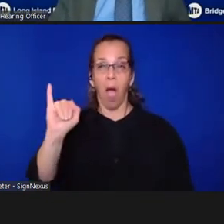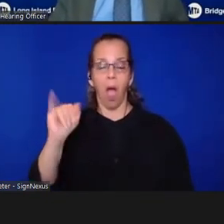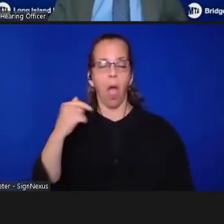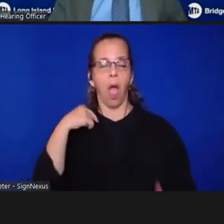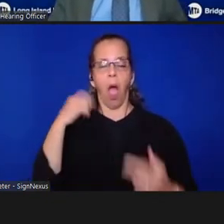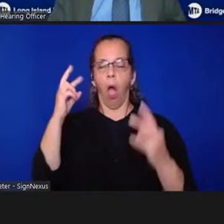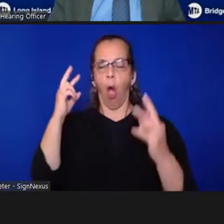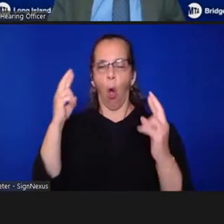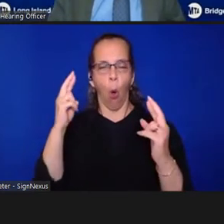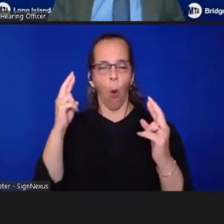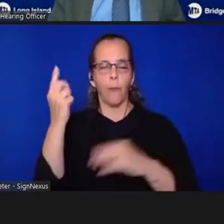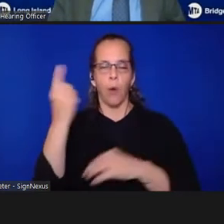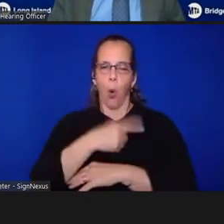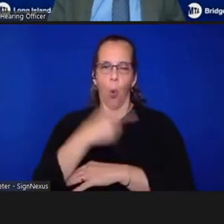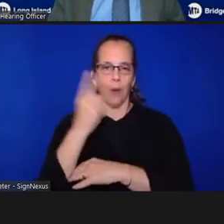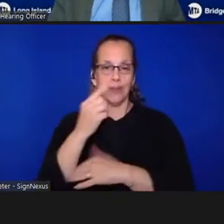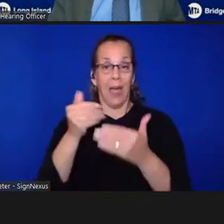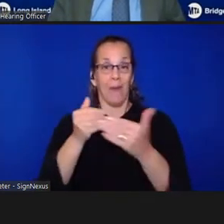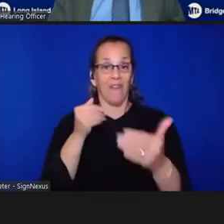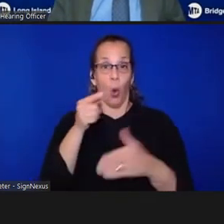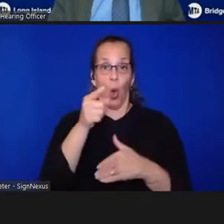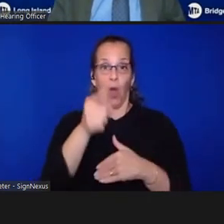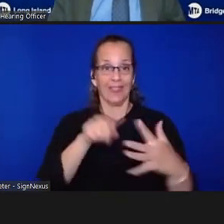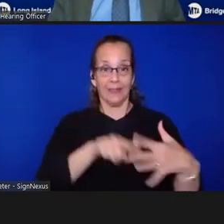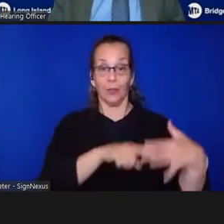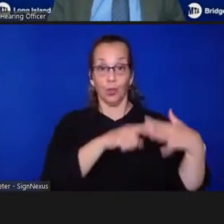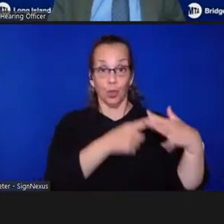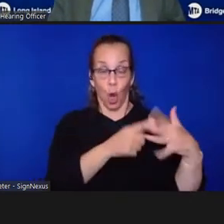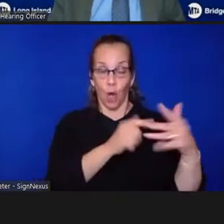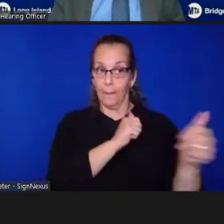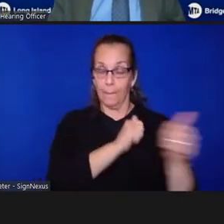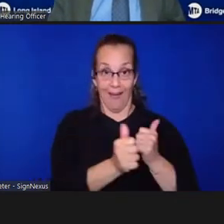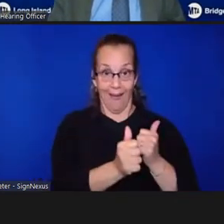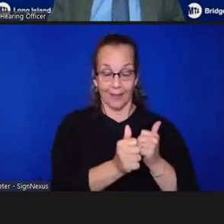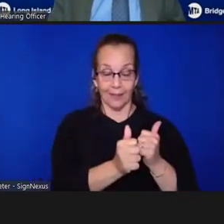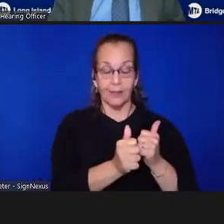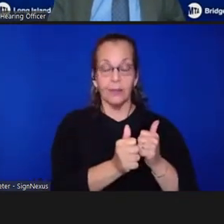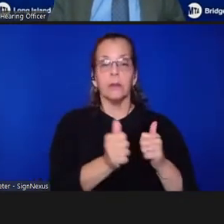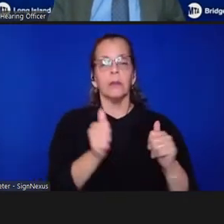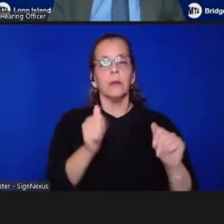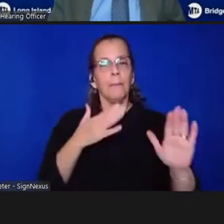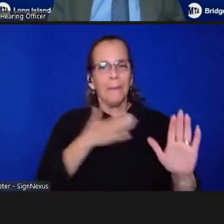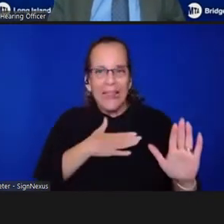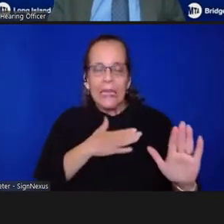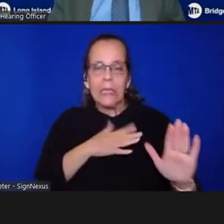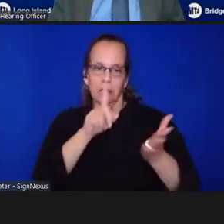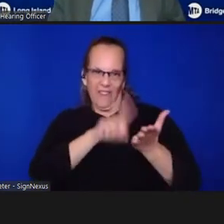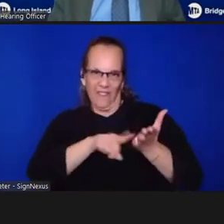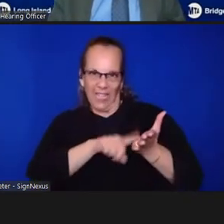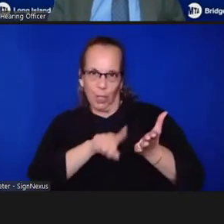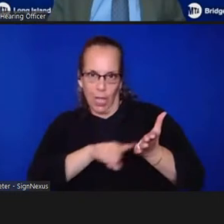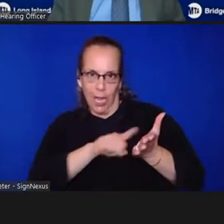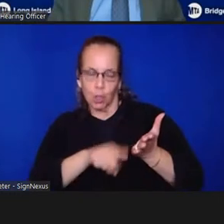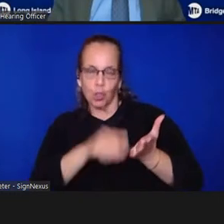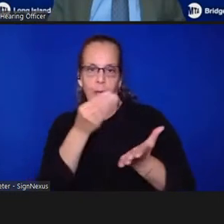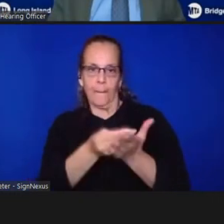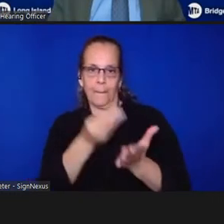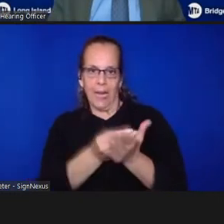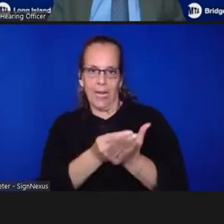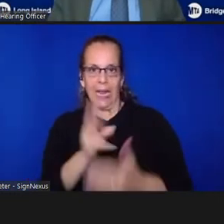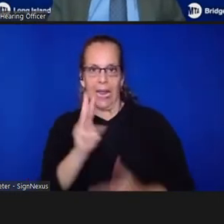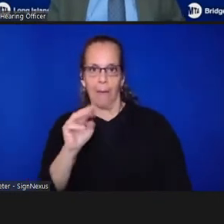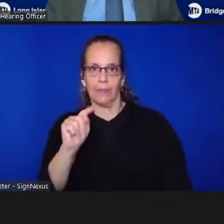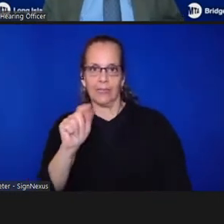one day before this actually goes into effect that you would take the time to do an investigation of the MGH finance and that's all I have to